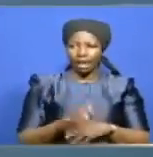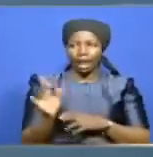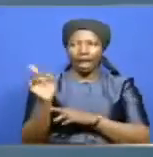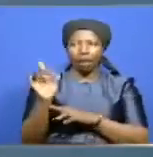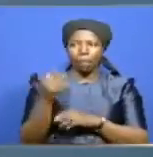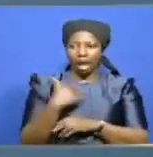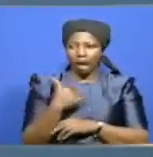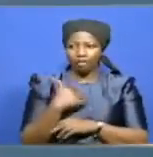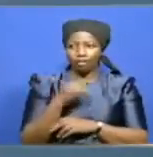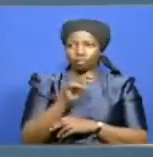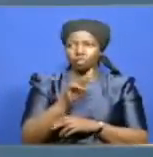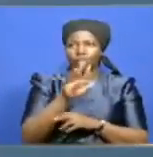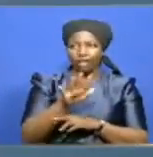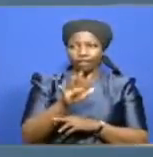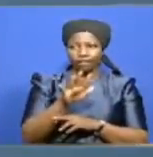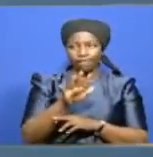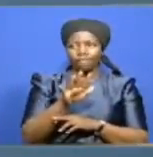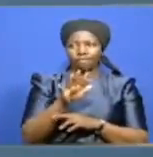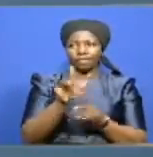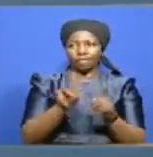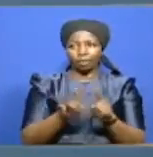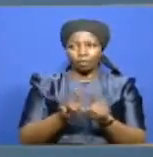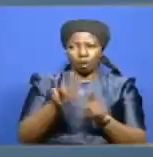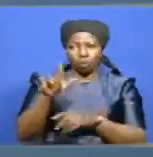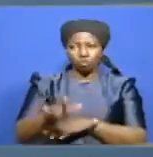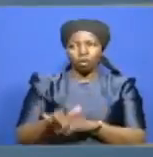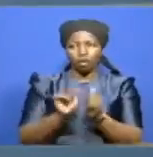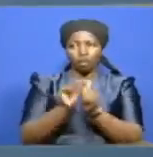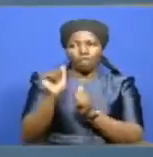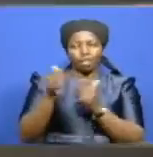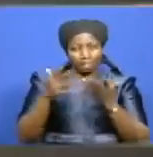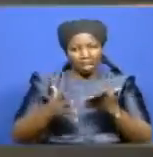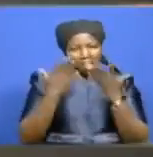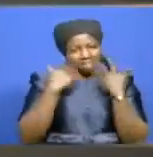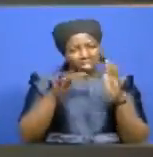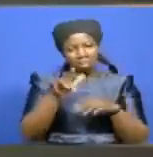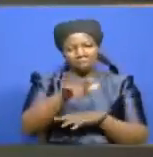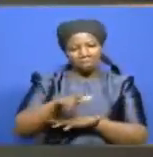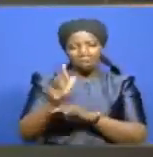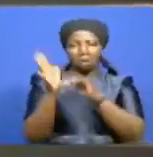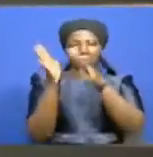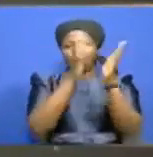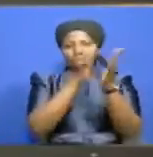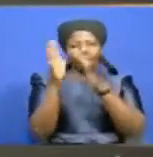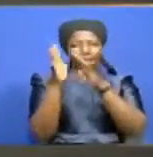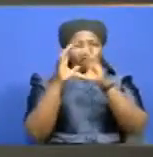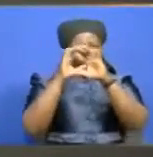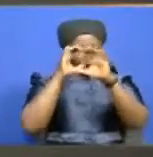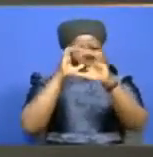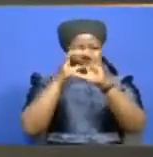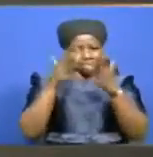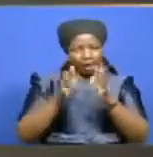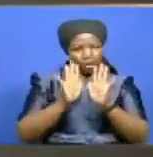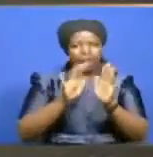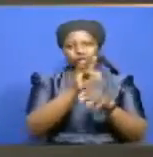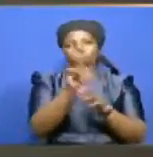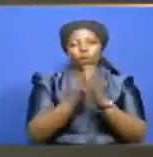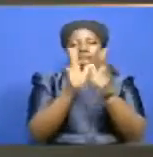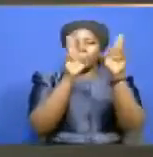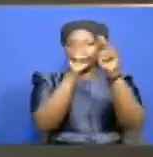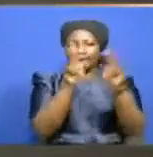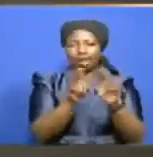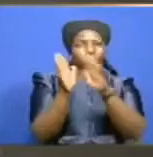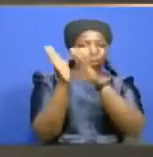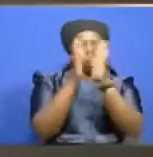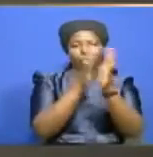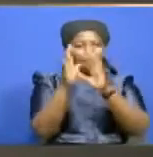Nairobi, highs of 25, lows of 15. On that note, I complete the local weather forecast. I leave you now with the international weather forecast. I'll be